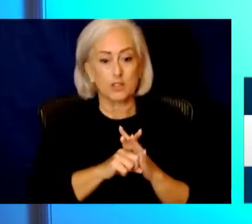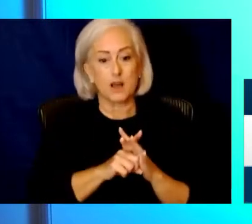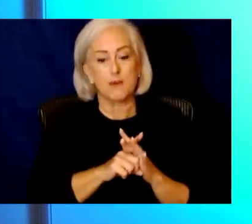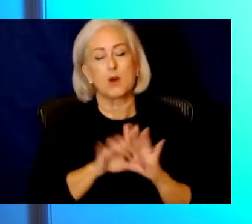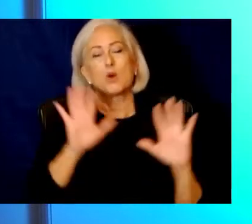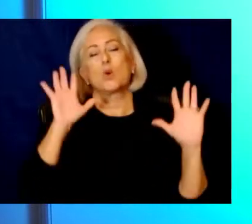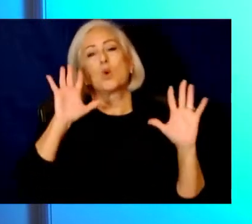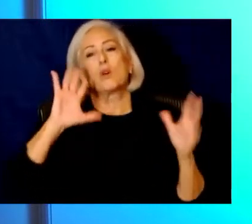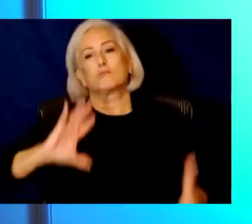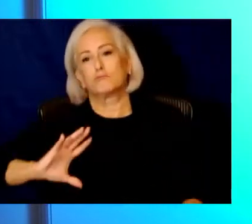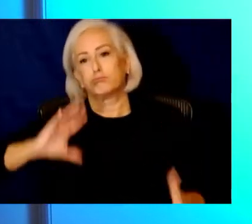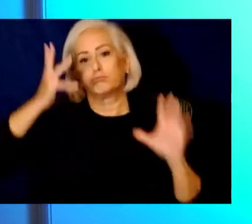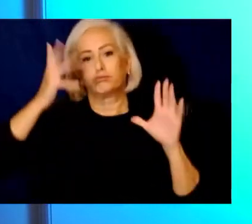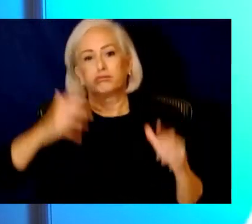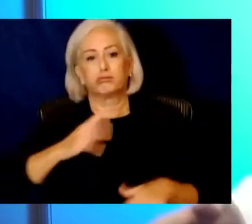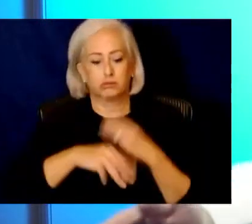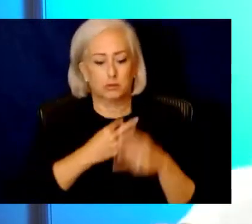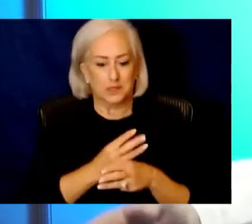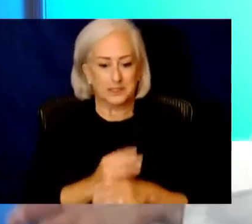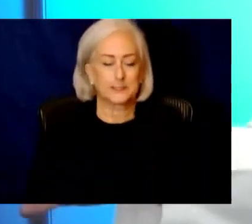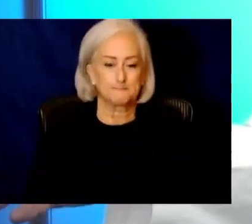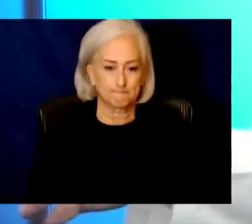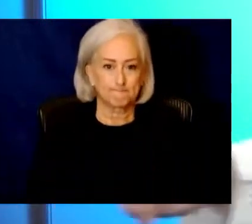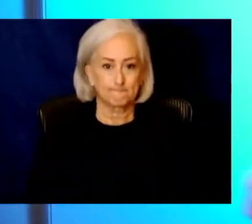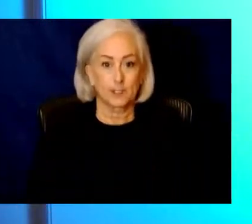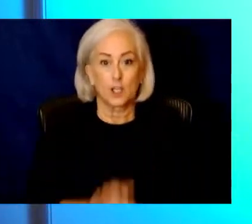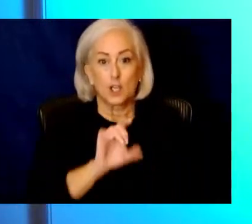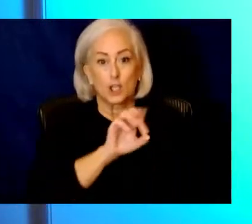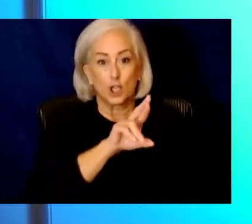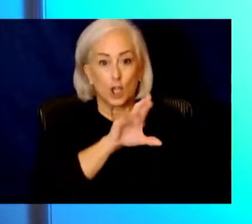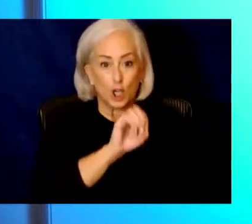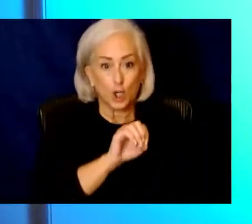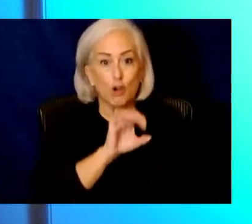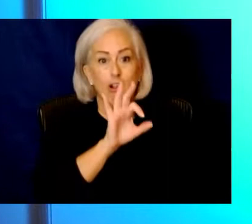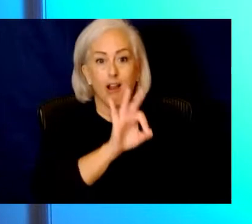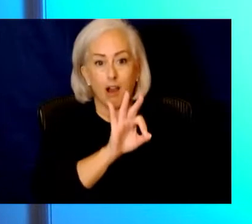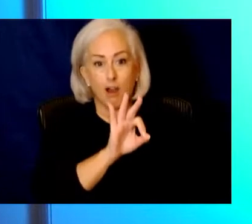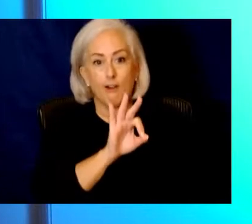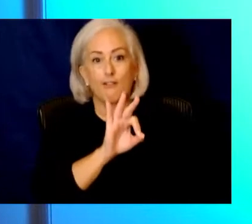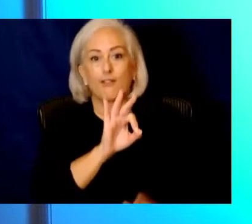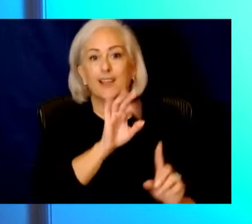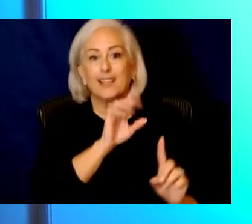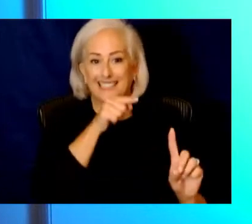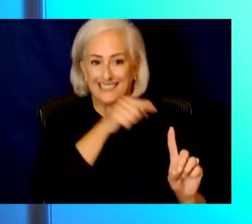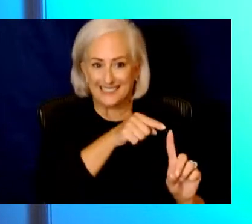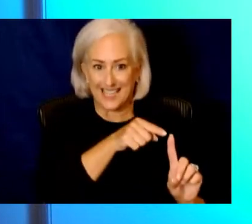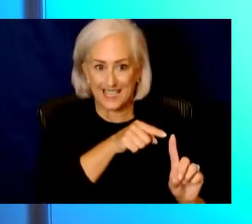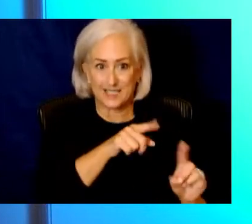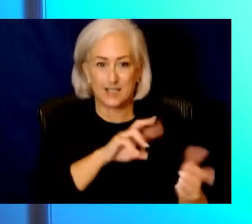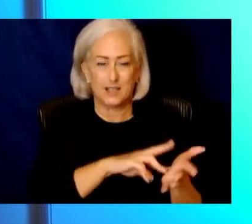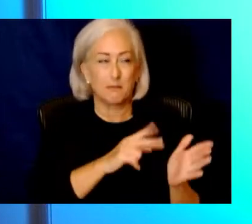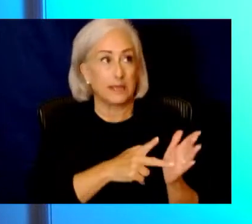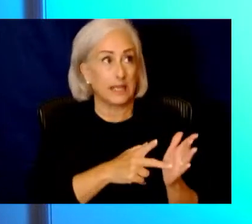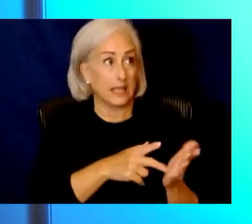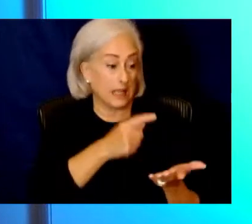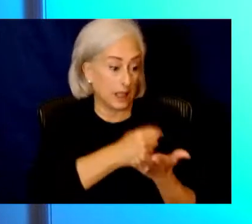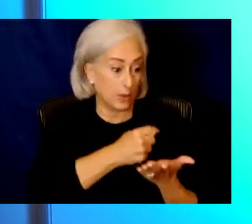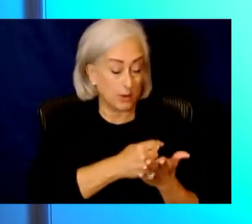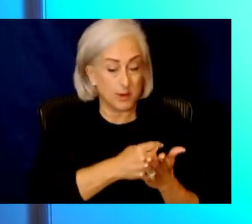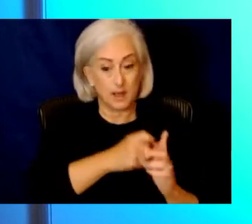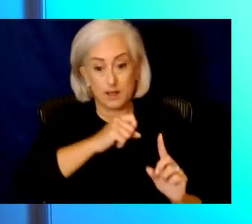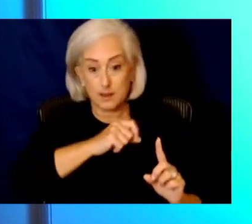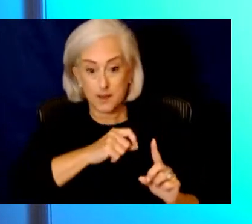undergoes curative intent surgery, curative intent chemotherapy with Dr. Awashabi and his team, they're put in what's called